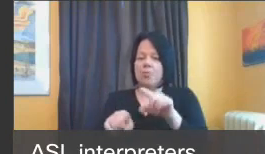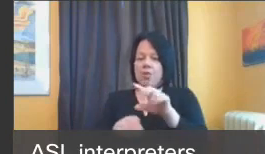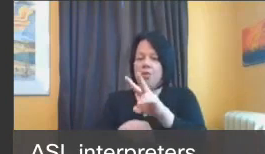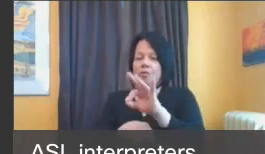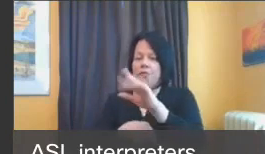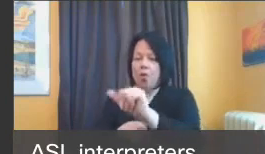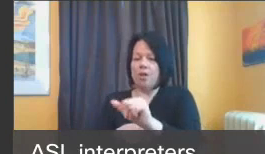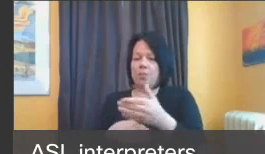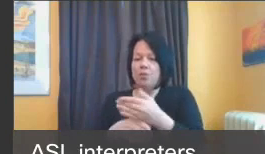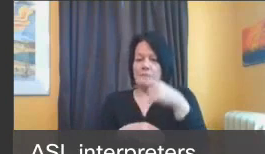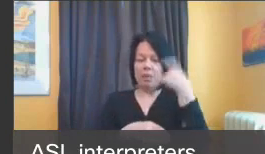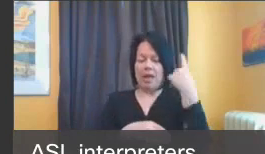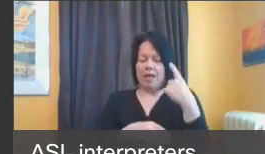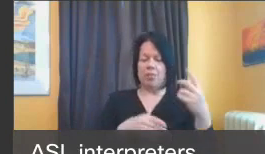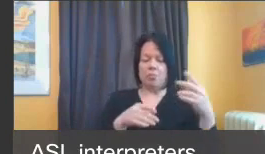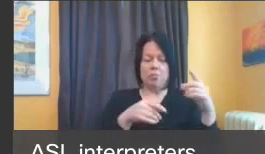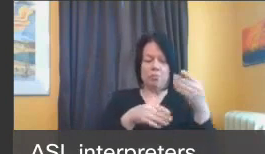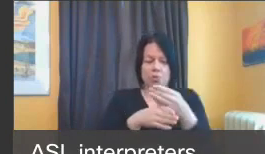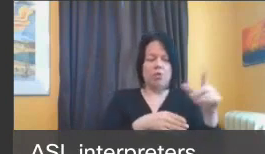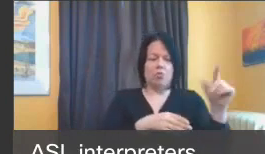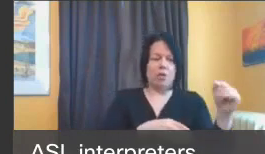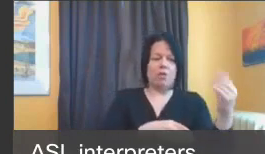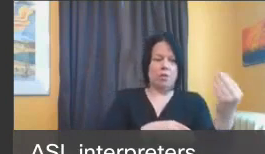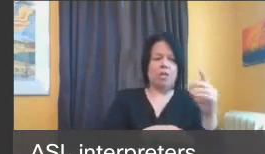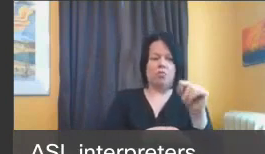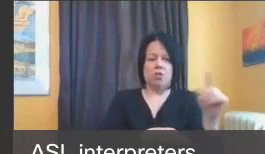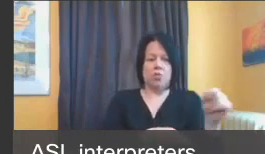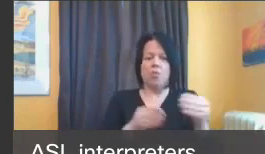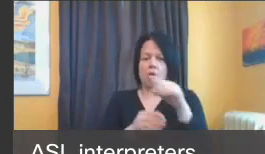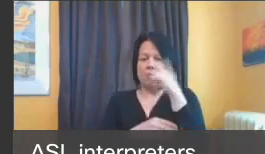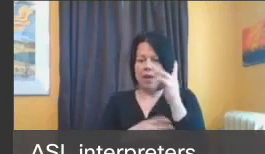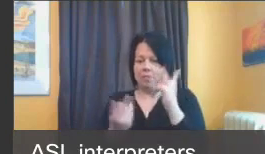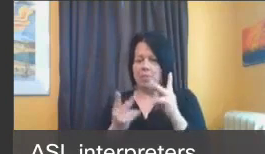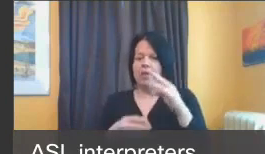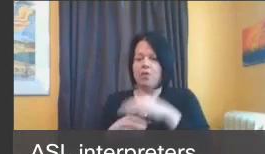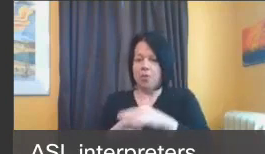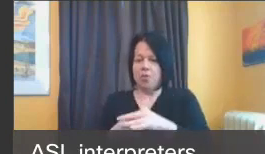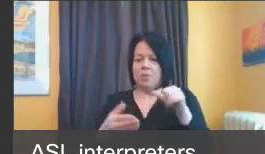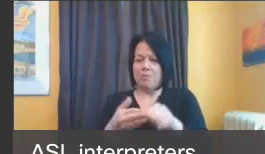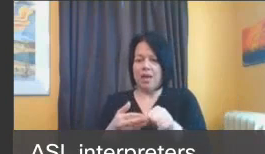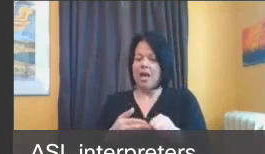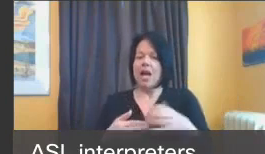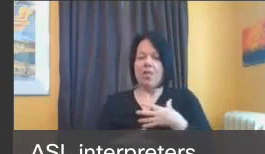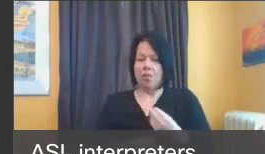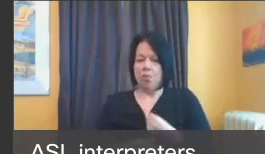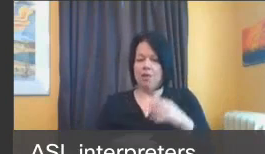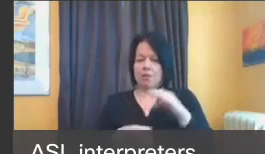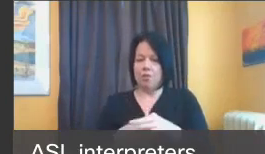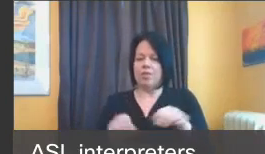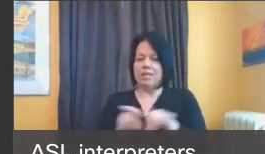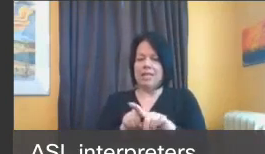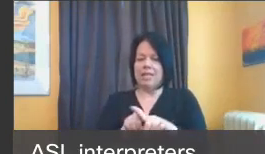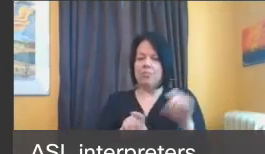voters between 2014 and 2020, whereas the use of vote by mail by white voters did not change on a percentage basis over the